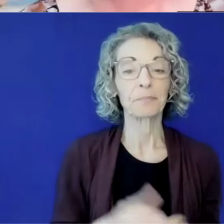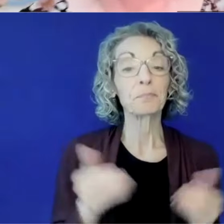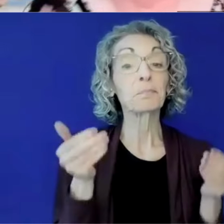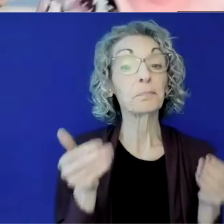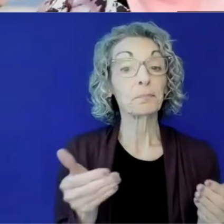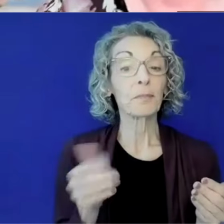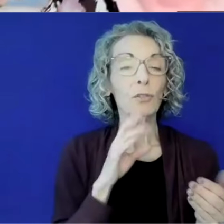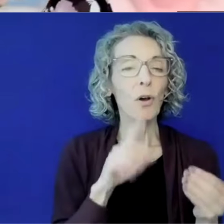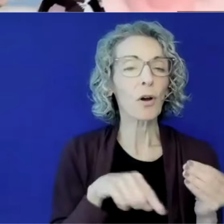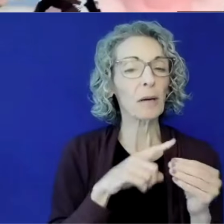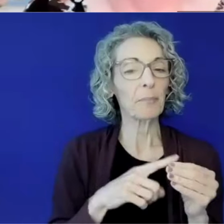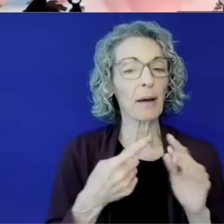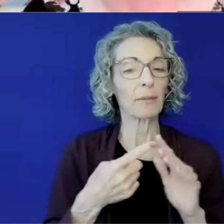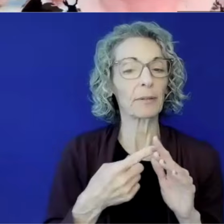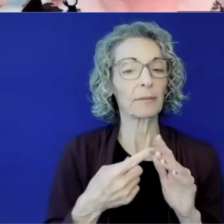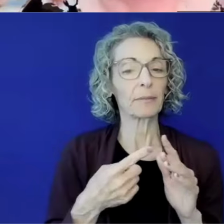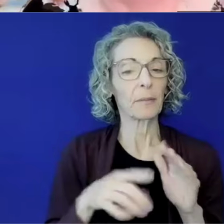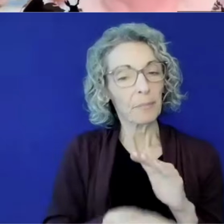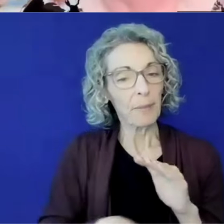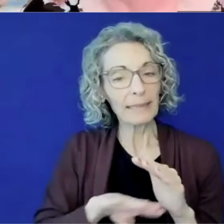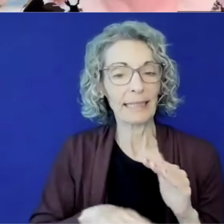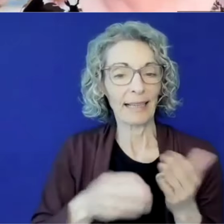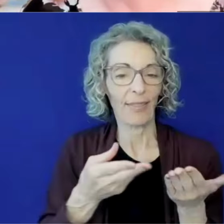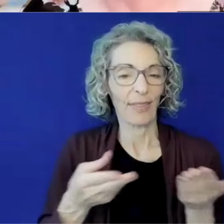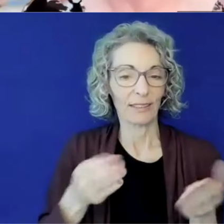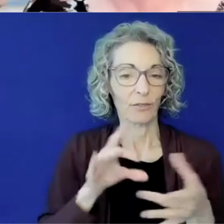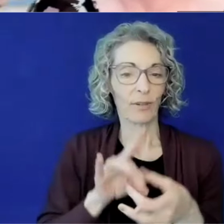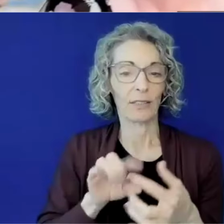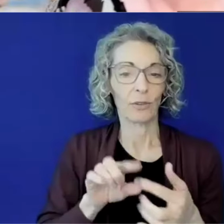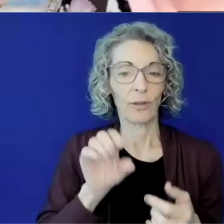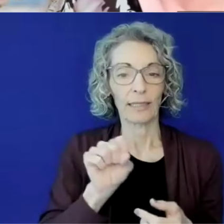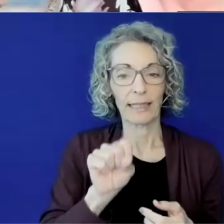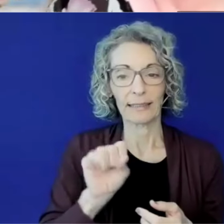the basics about SSI.